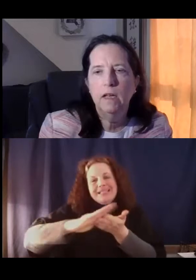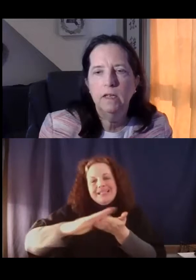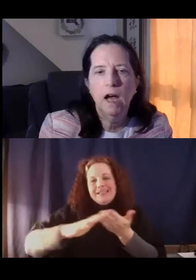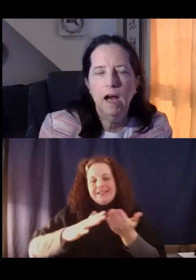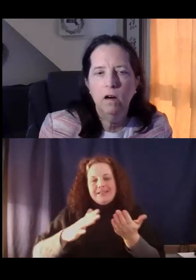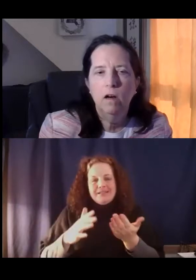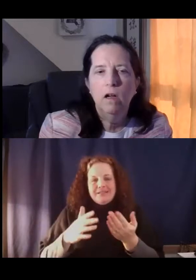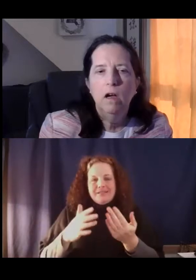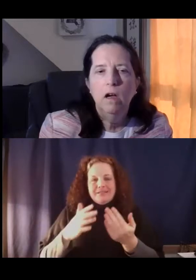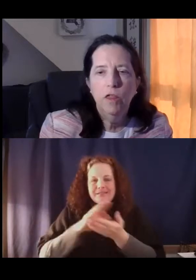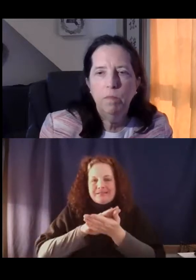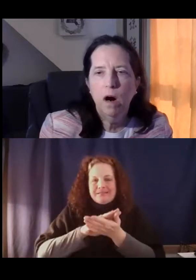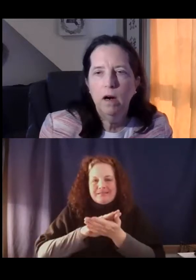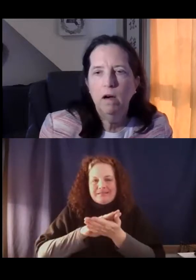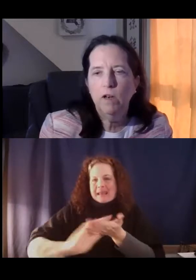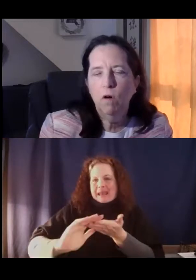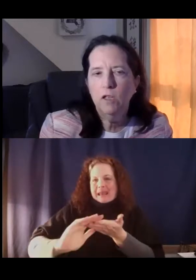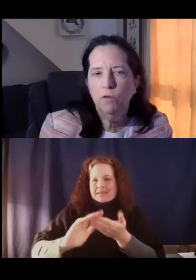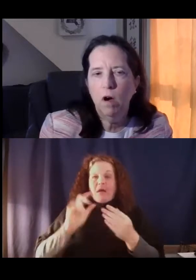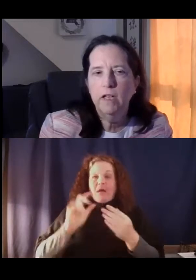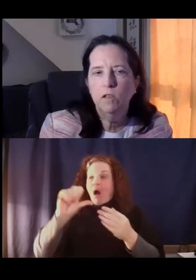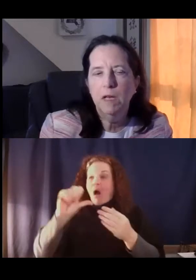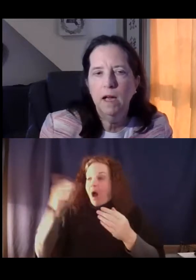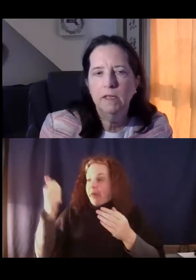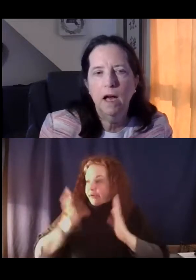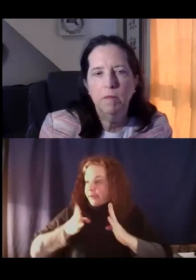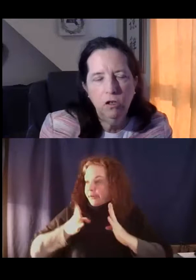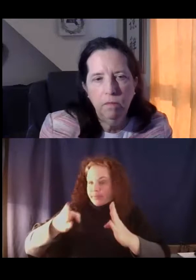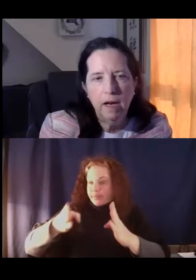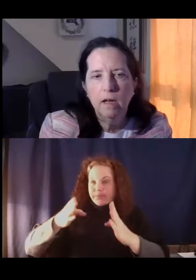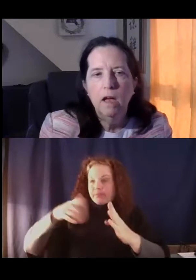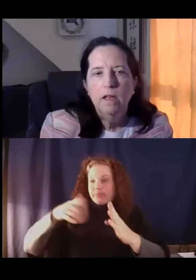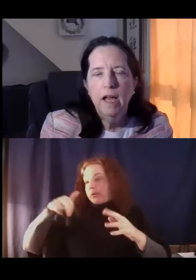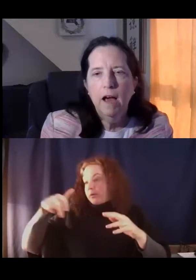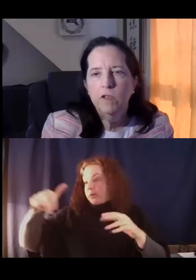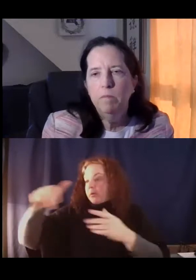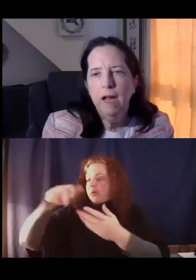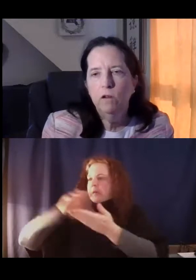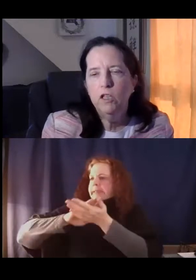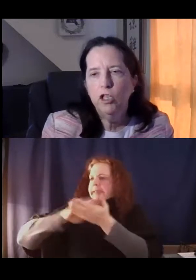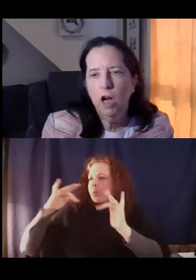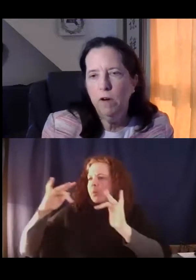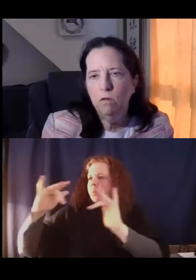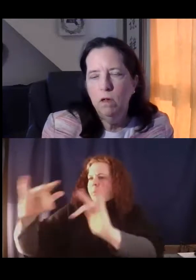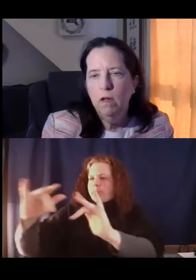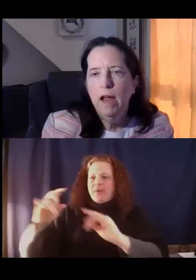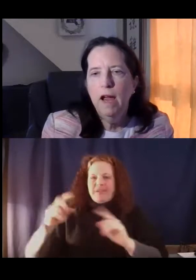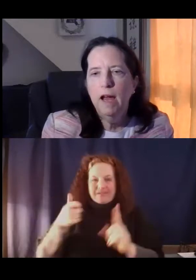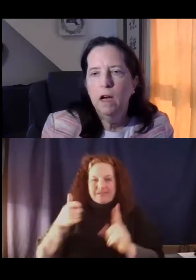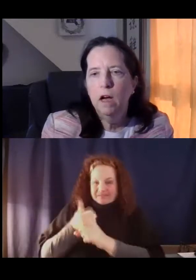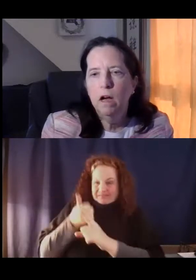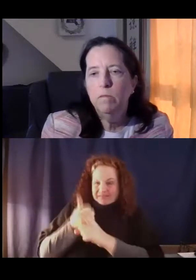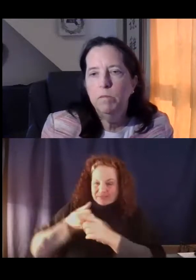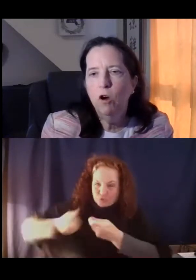the entire other part of the crosswalk is, because I'm assuming they have to manually shovel